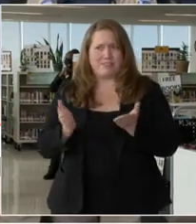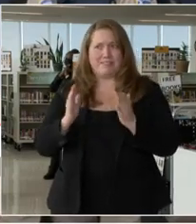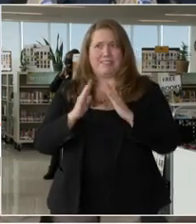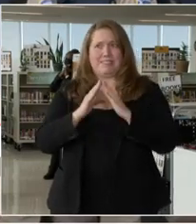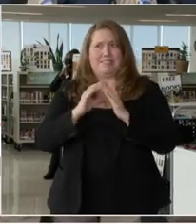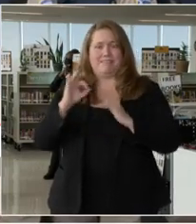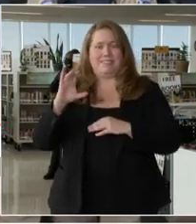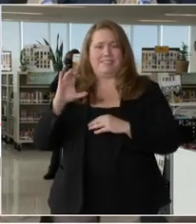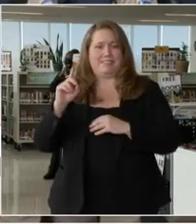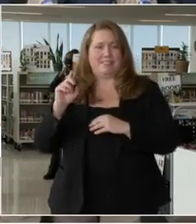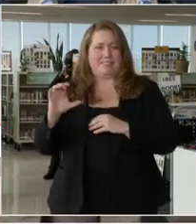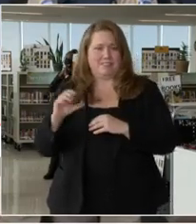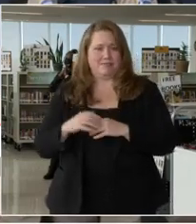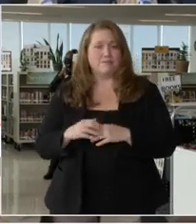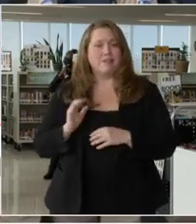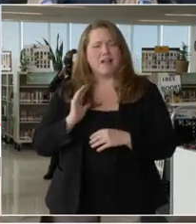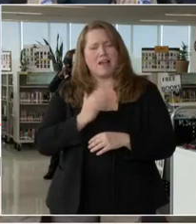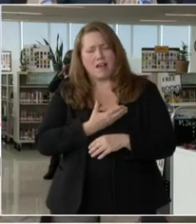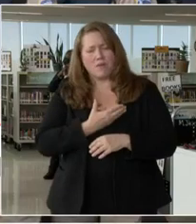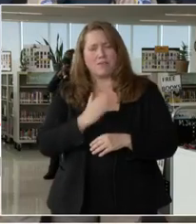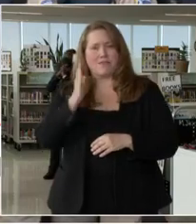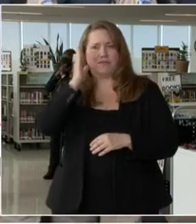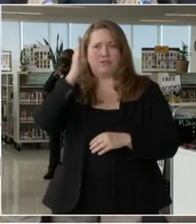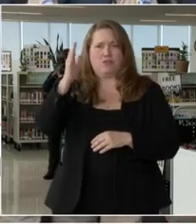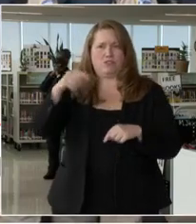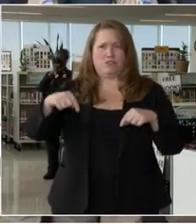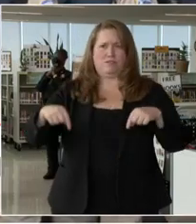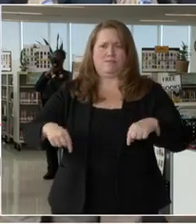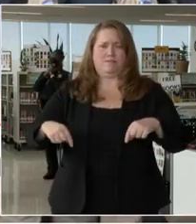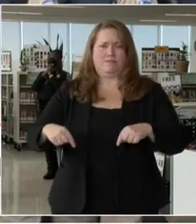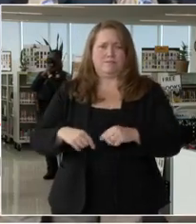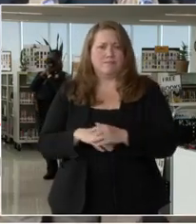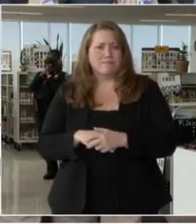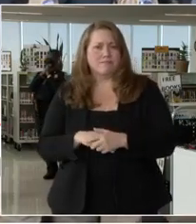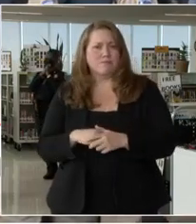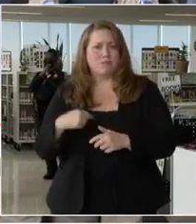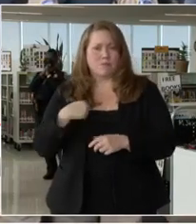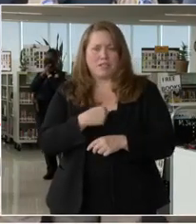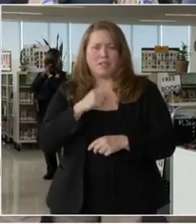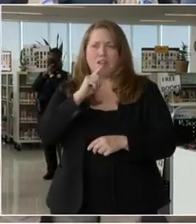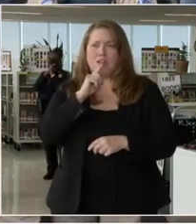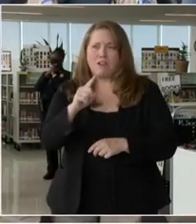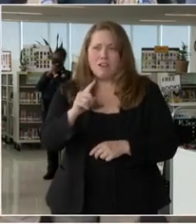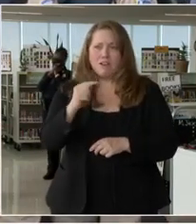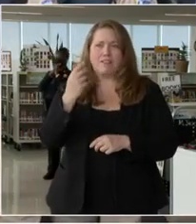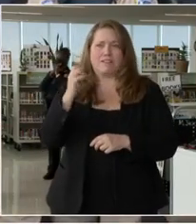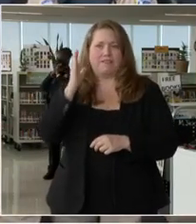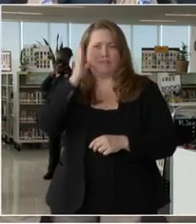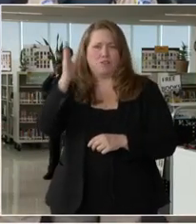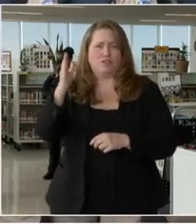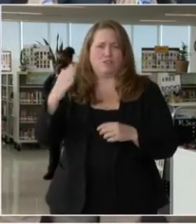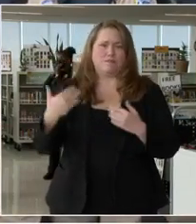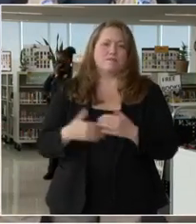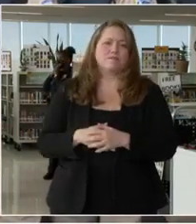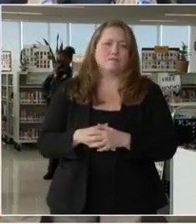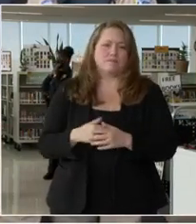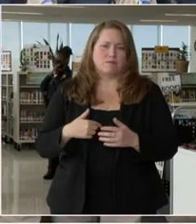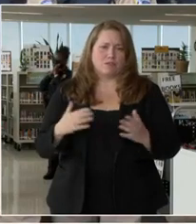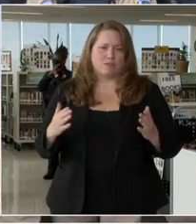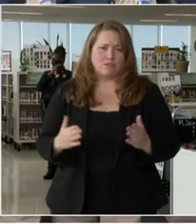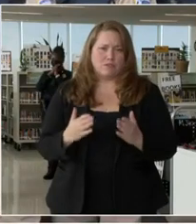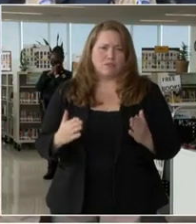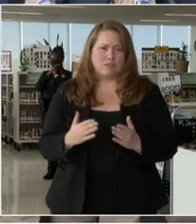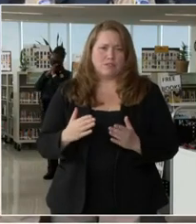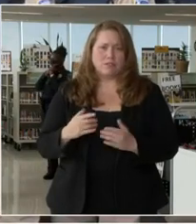future. I know that there are endless opportunities for our generation and that I encourage other young DC residents to take